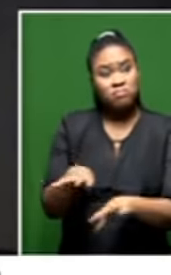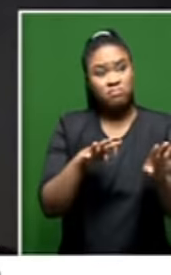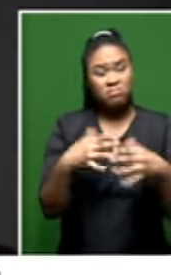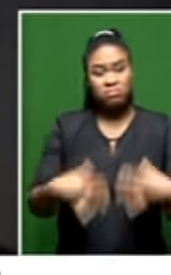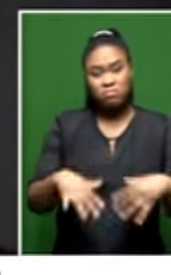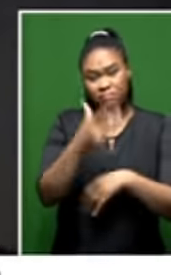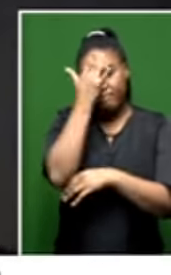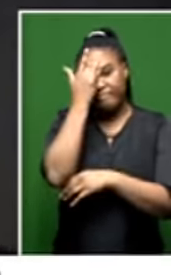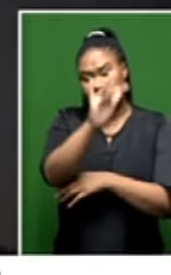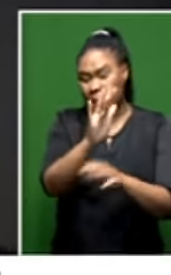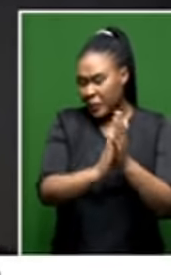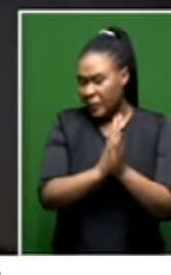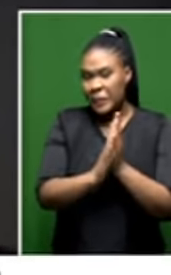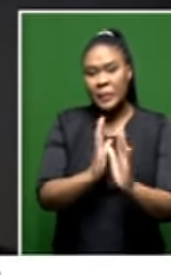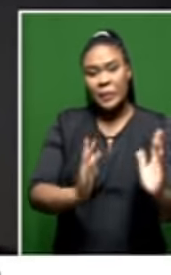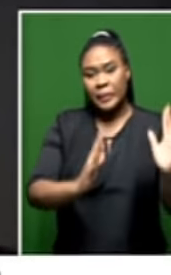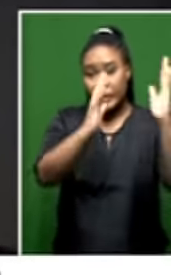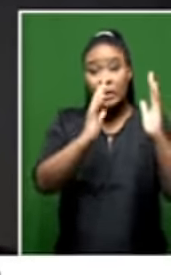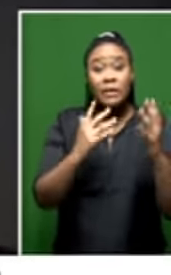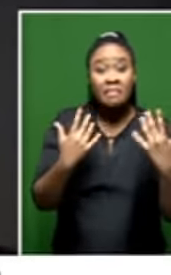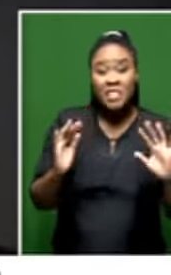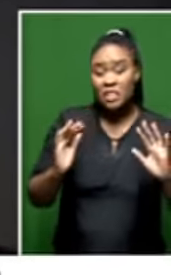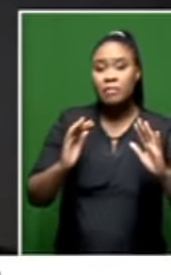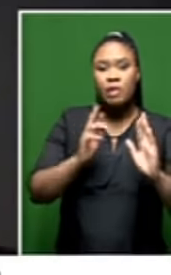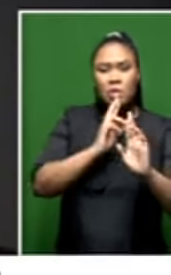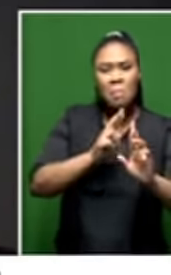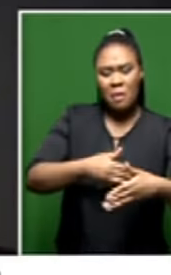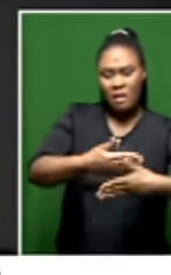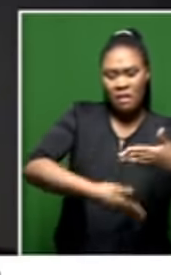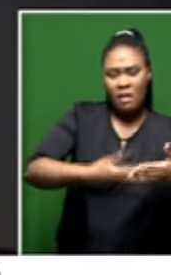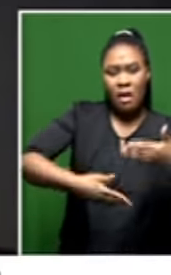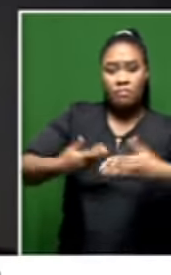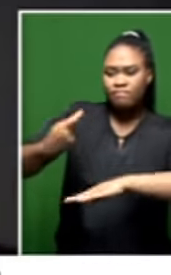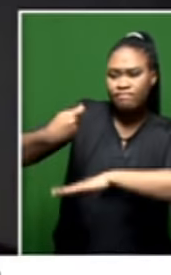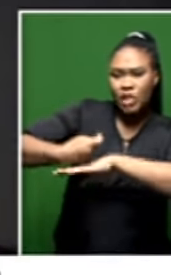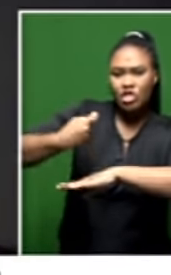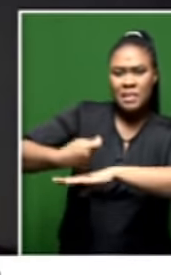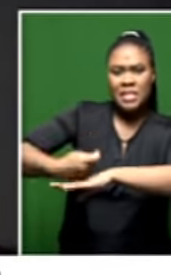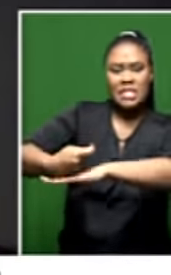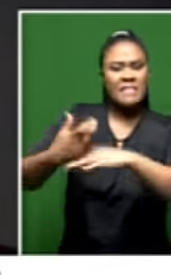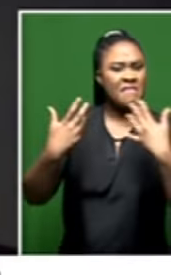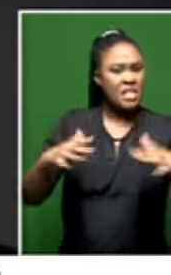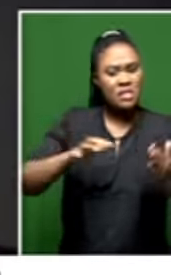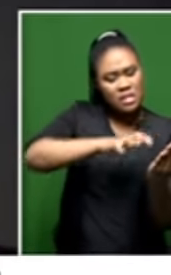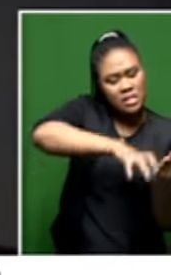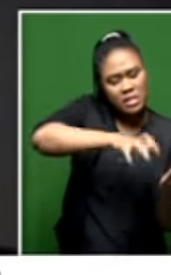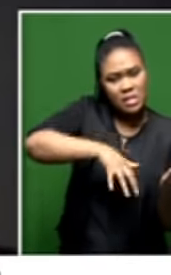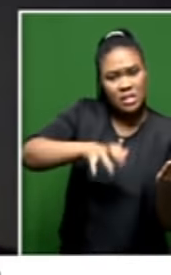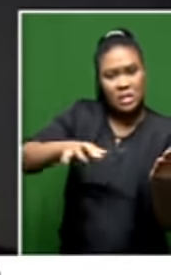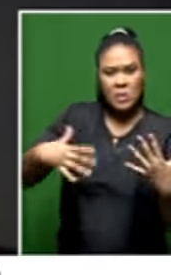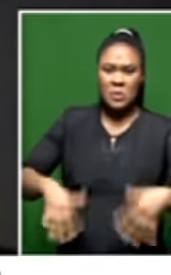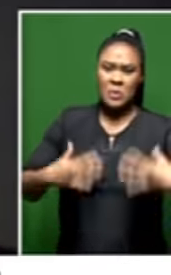that court. He's written a large number of very important and significant judgments. So I